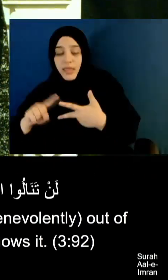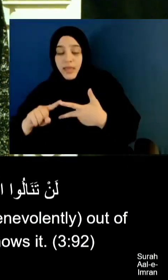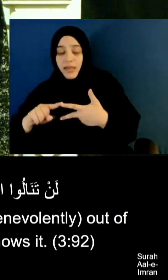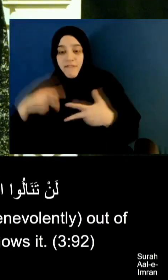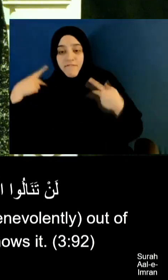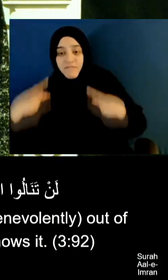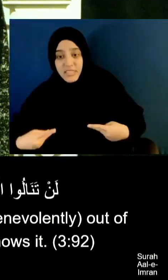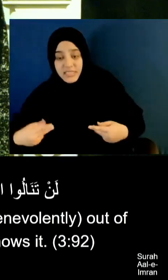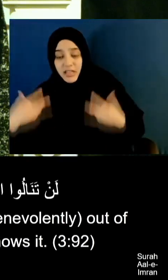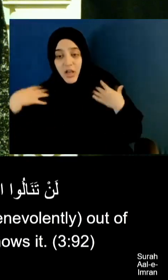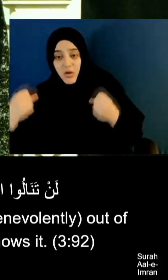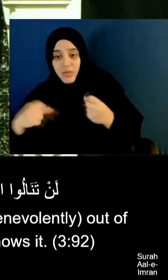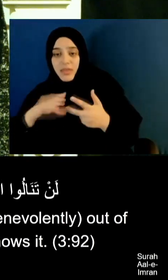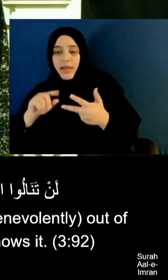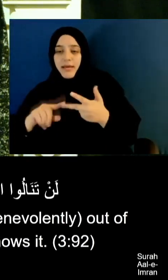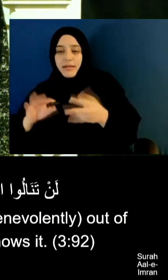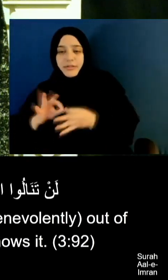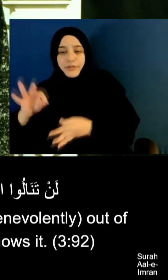health.